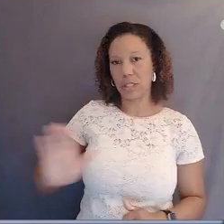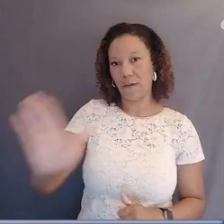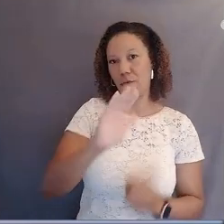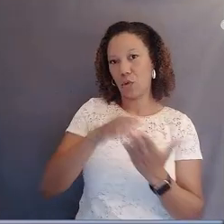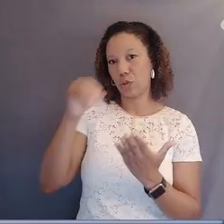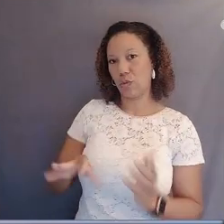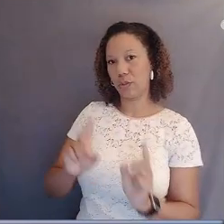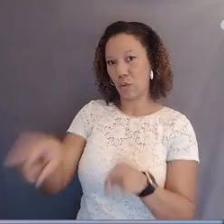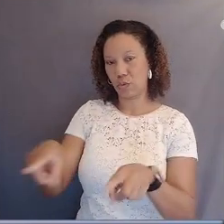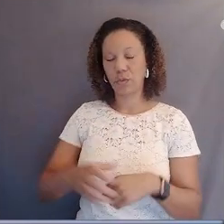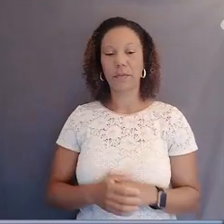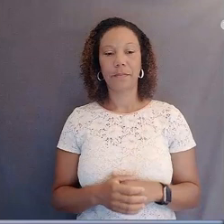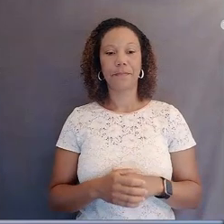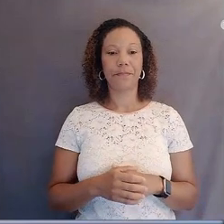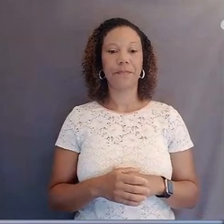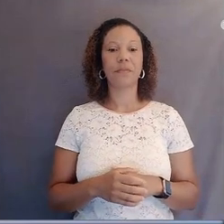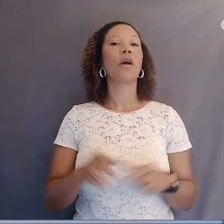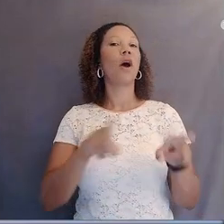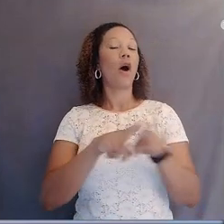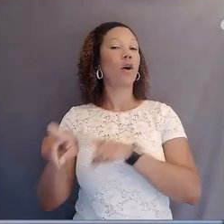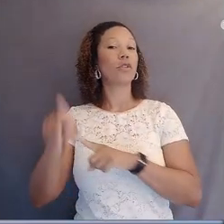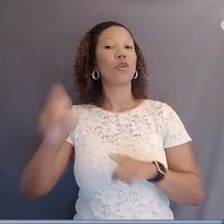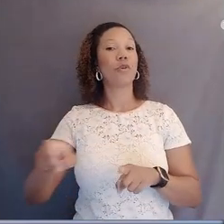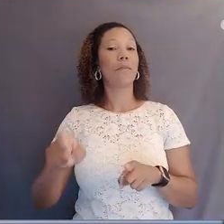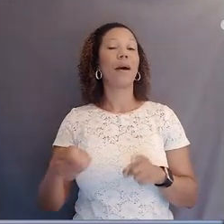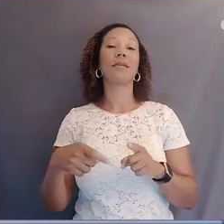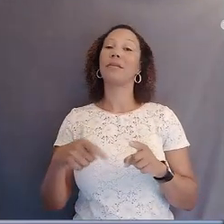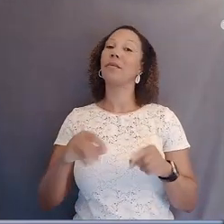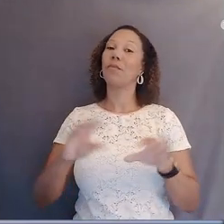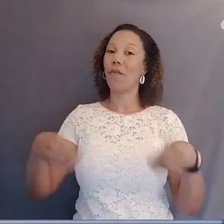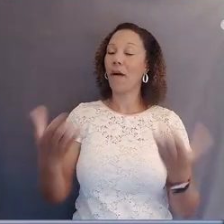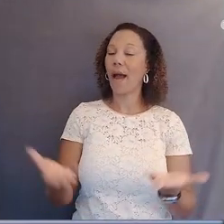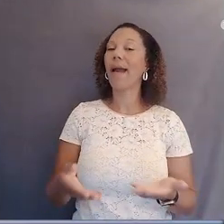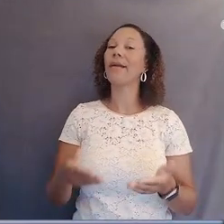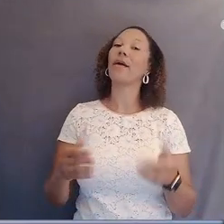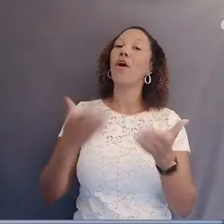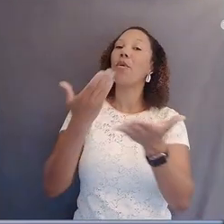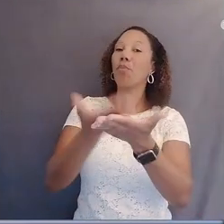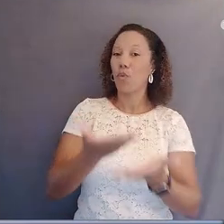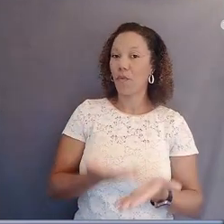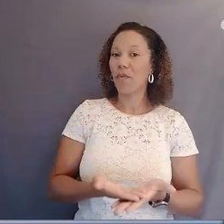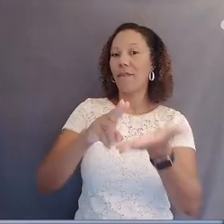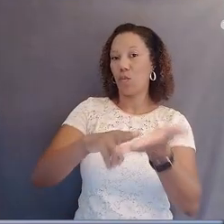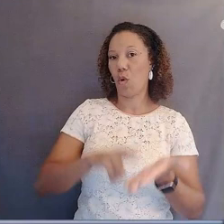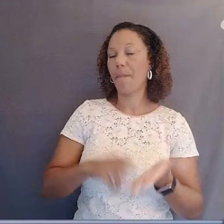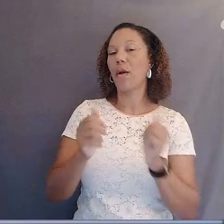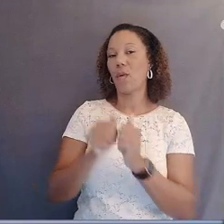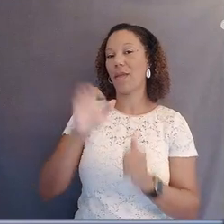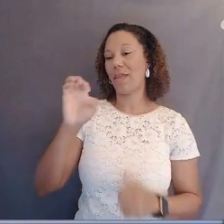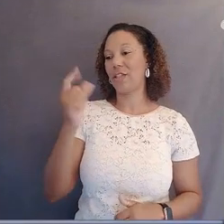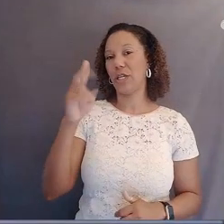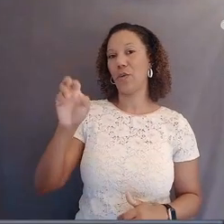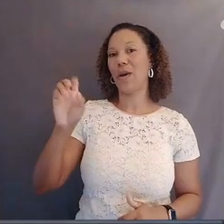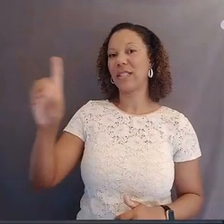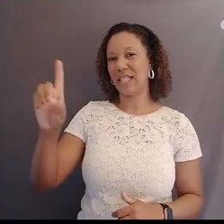of enrollment at an EGUSD school will be required for the initial pickup period. And if you have